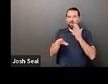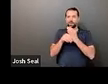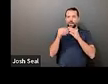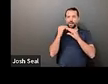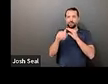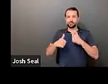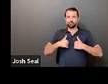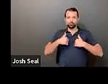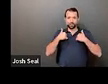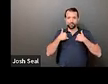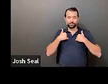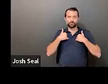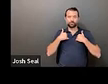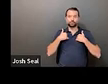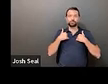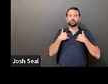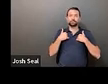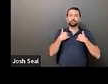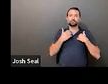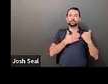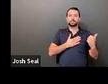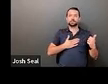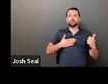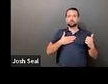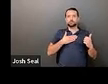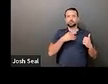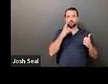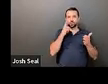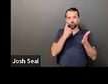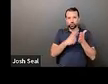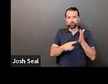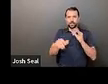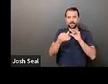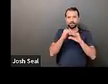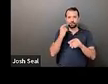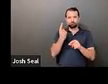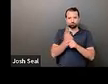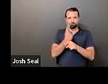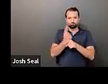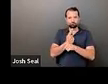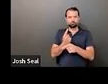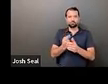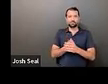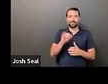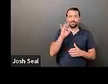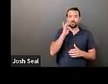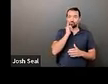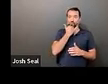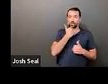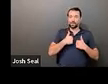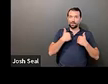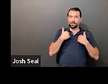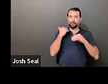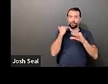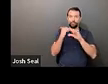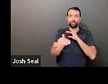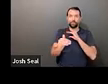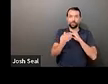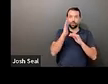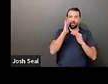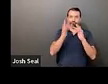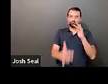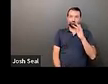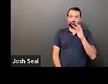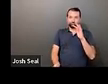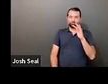make sure that you spell your email correctly so that the email can get to you. And you'll get a contact our certificate, and